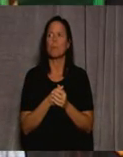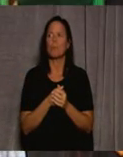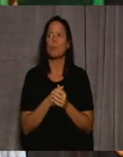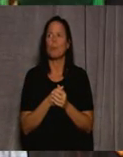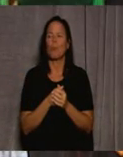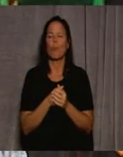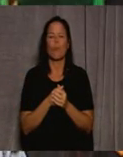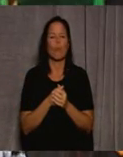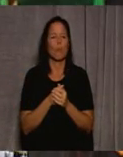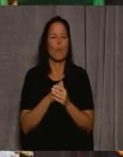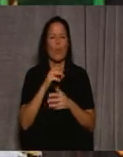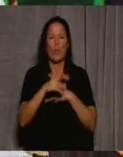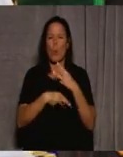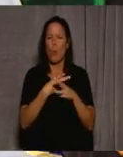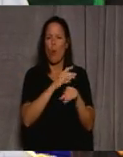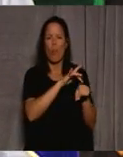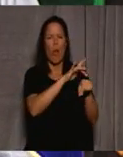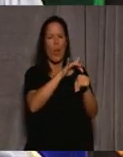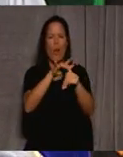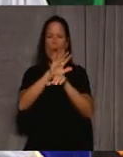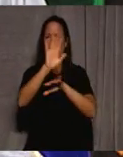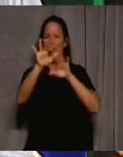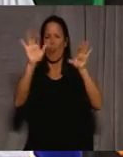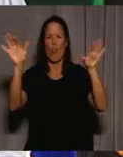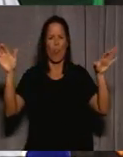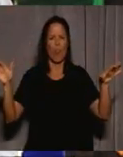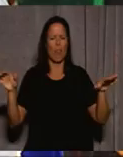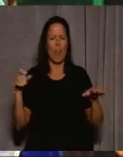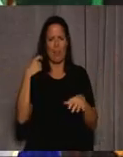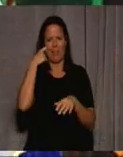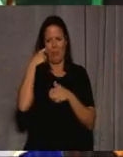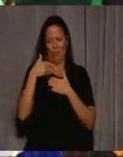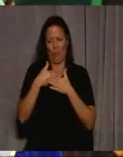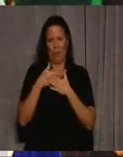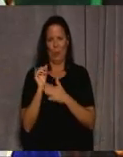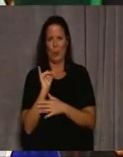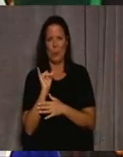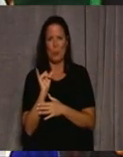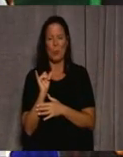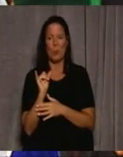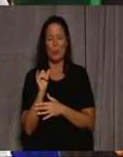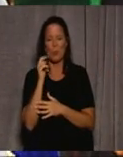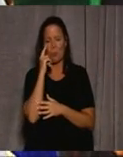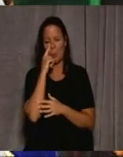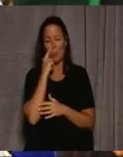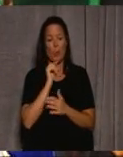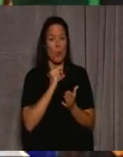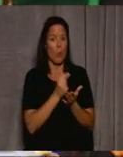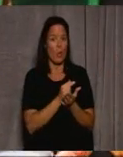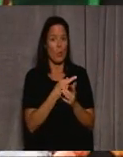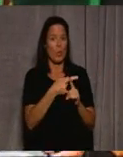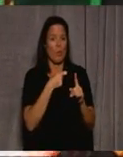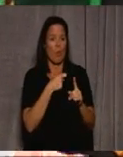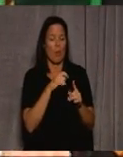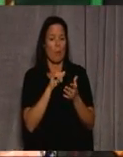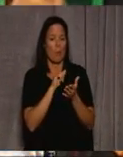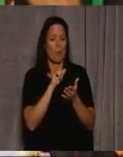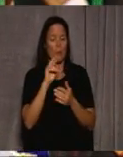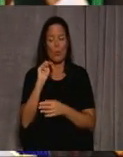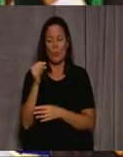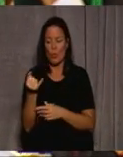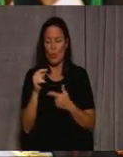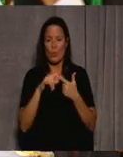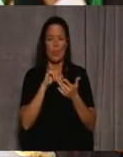We're from all over the world and from right around the corner. We have graduates from New Jersey,